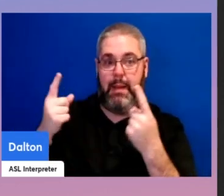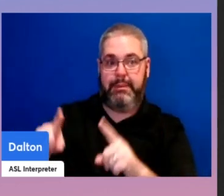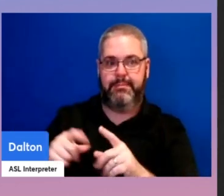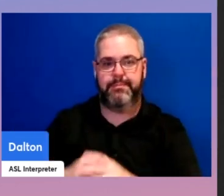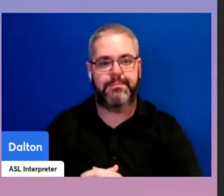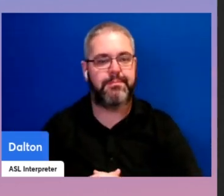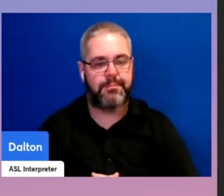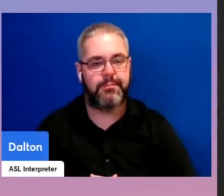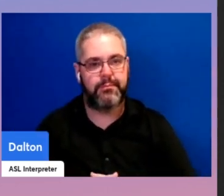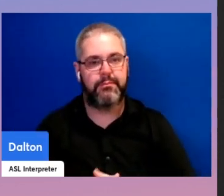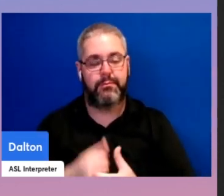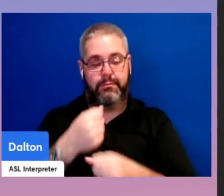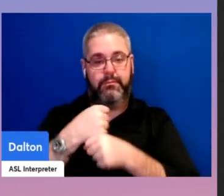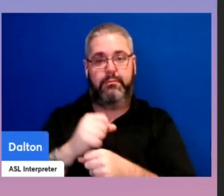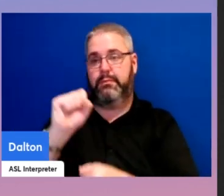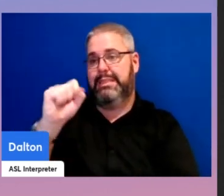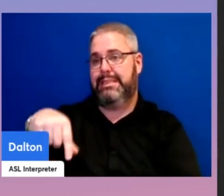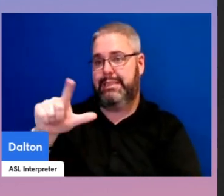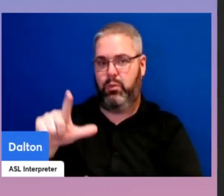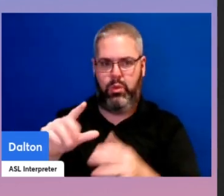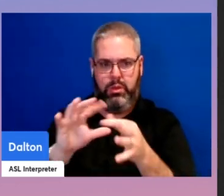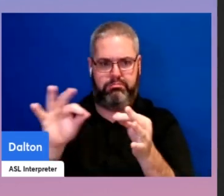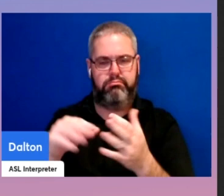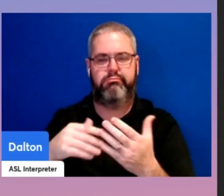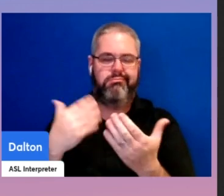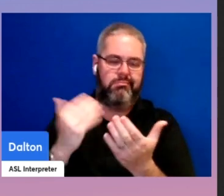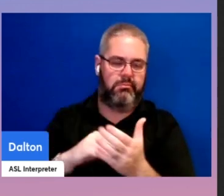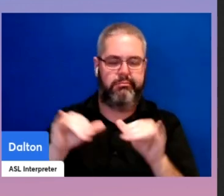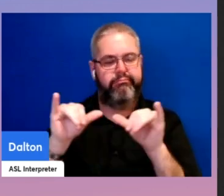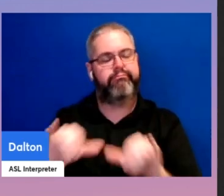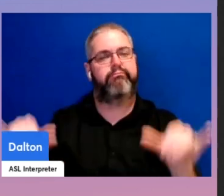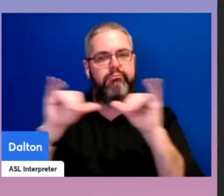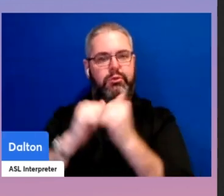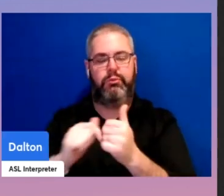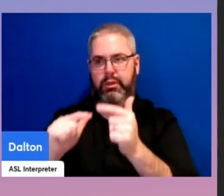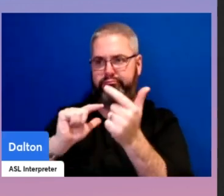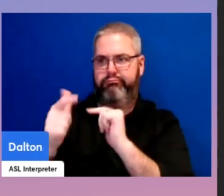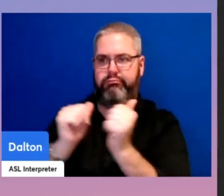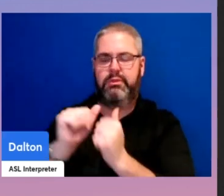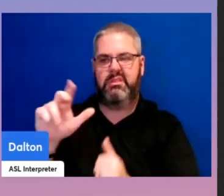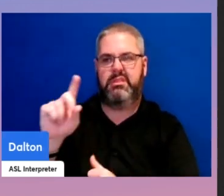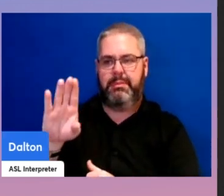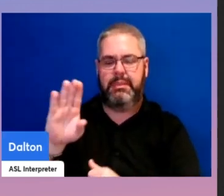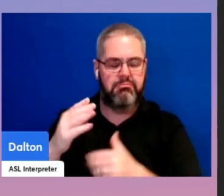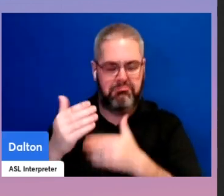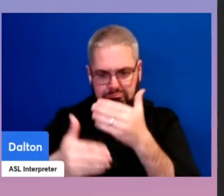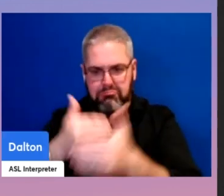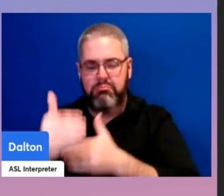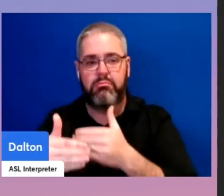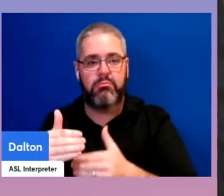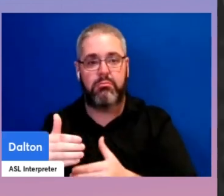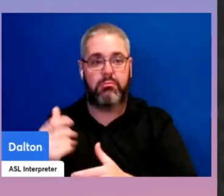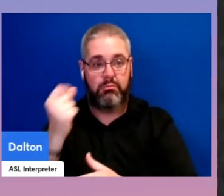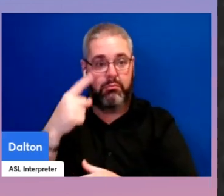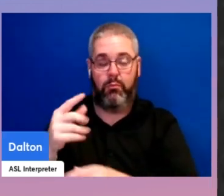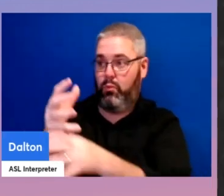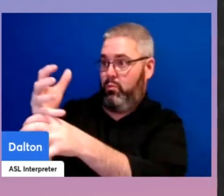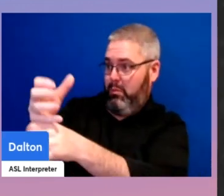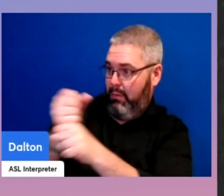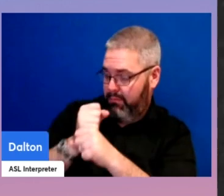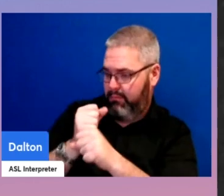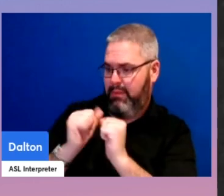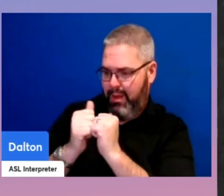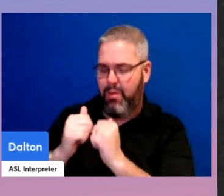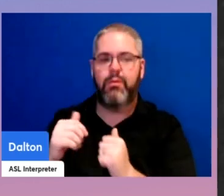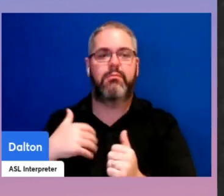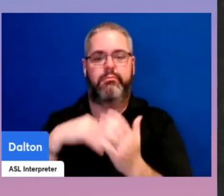We create the SQL statement, again, all very standard procedure when interacting with a database. On the retrieve, it's sort of the same thing. We're passing in the table